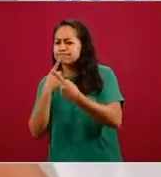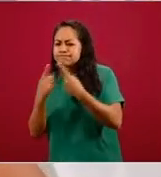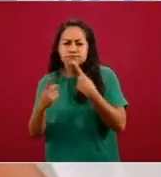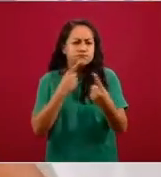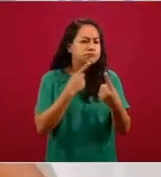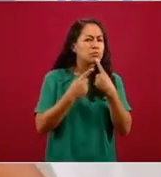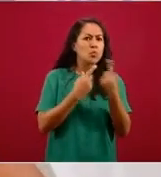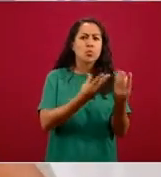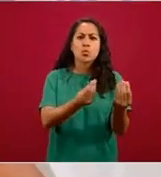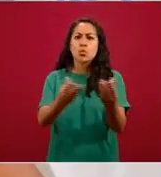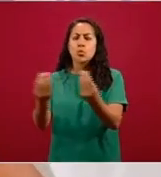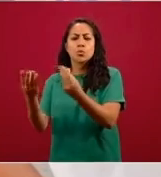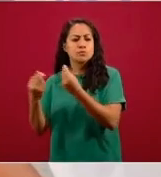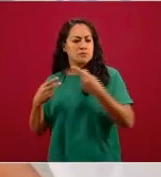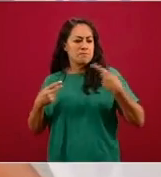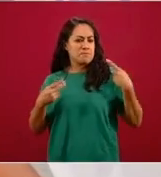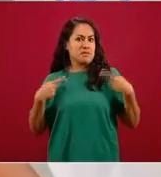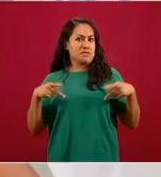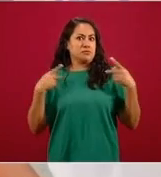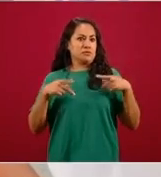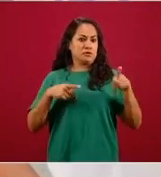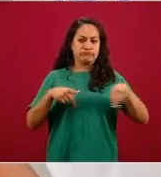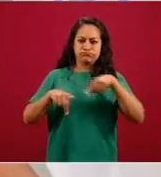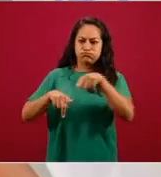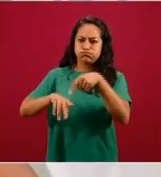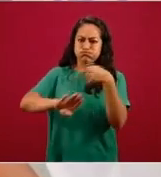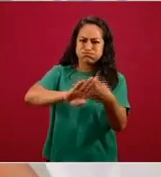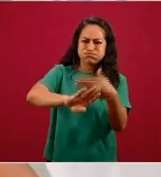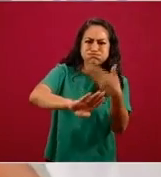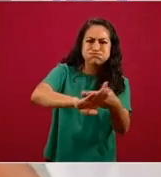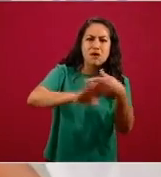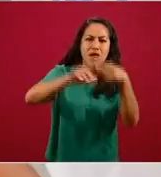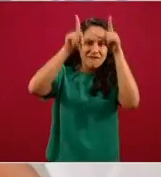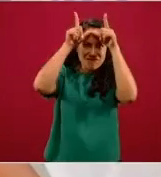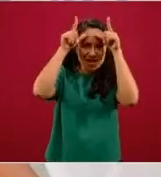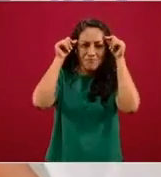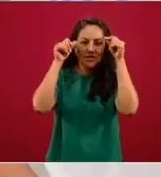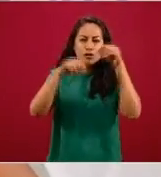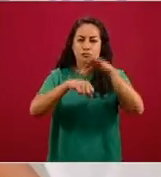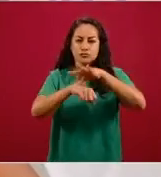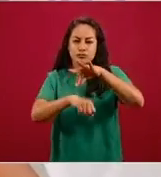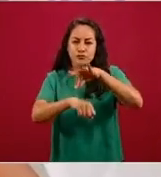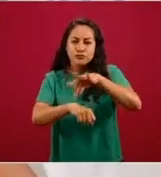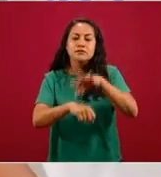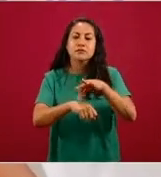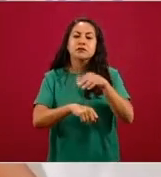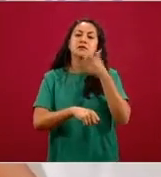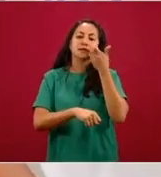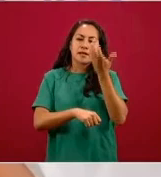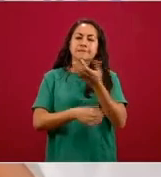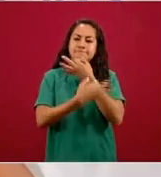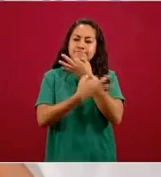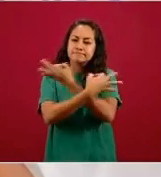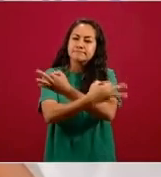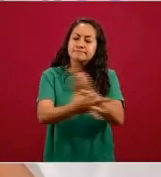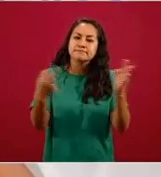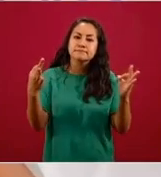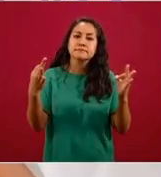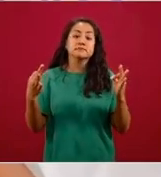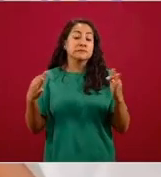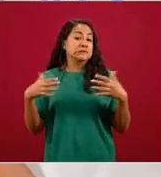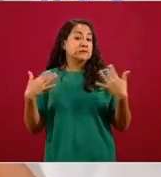people present at the conference. I will be relating the events regarding the attacks on